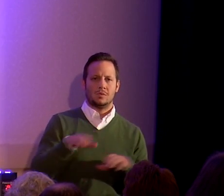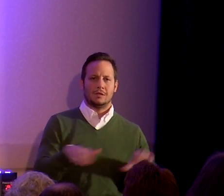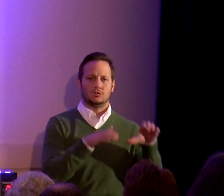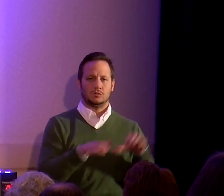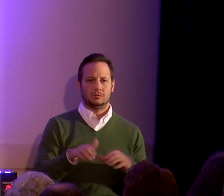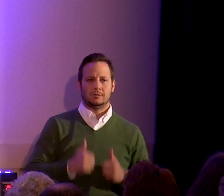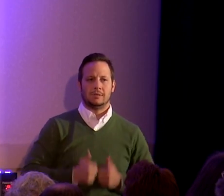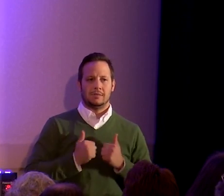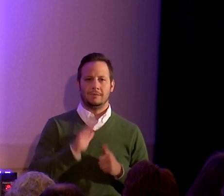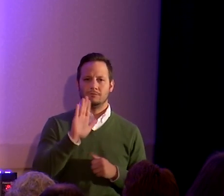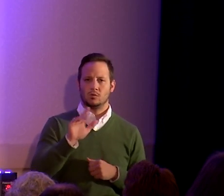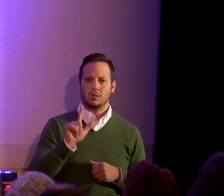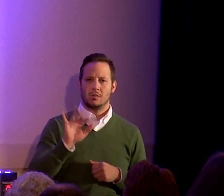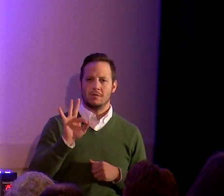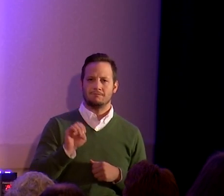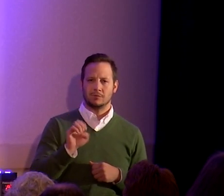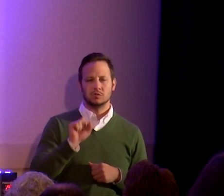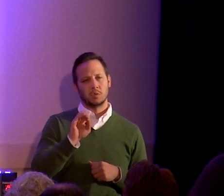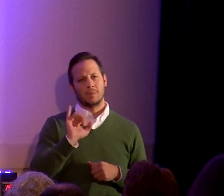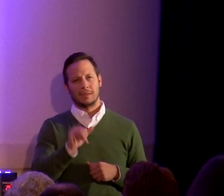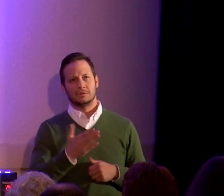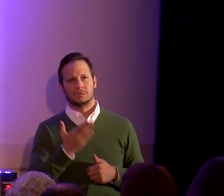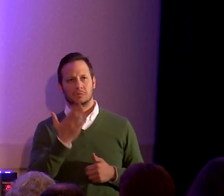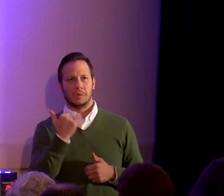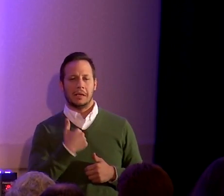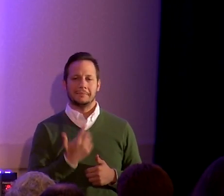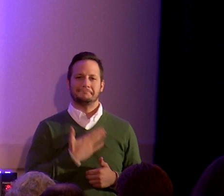live your life. So that's why I'm cheerfully agnostic.